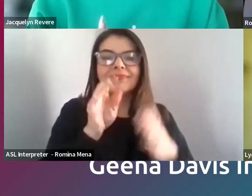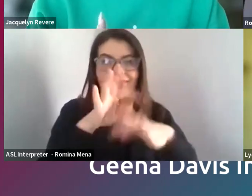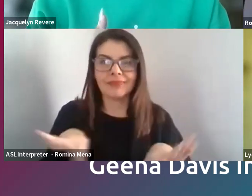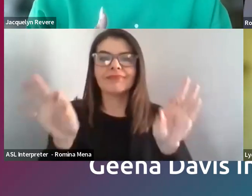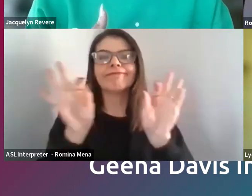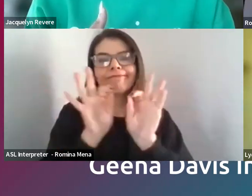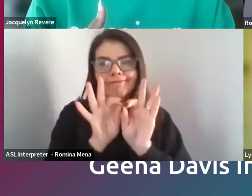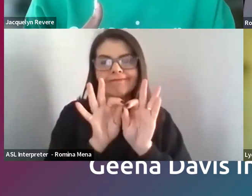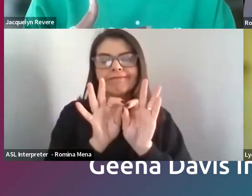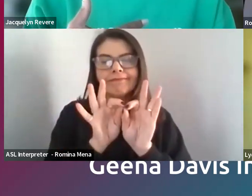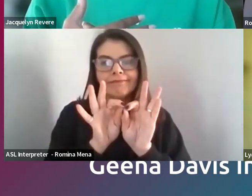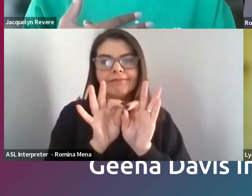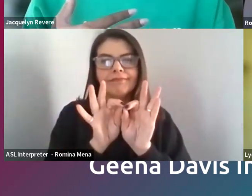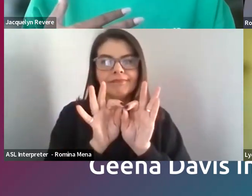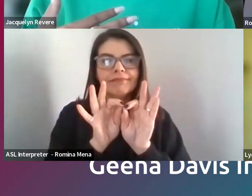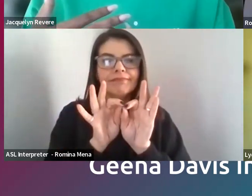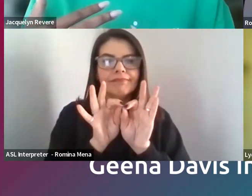non-important. And